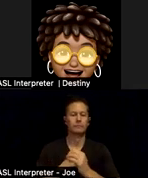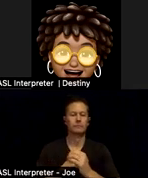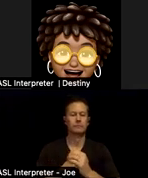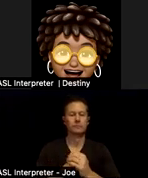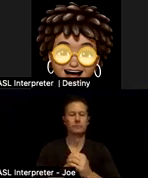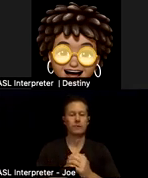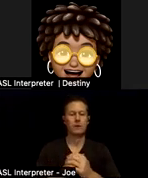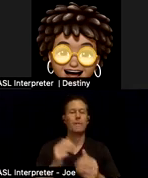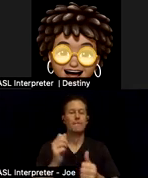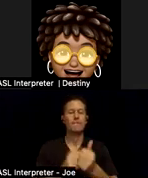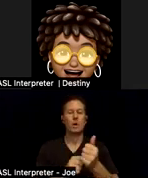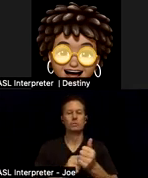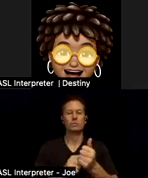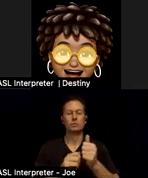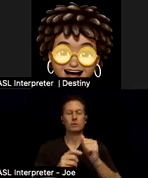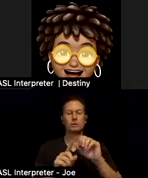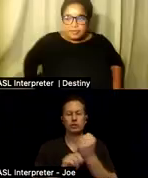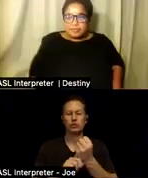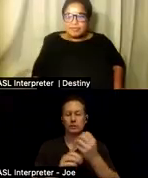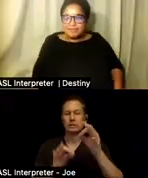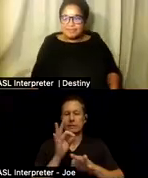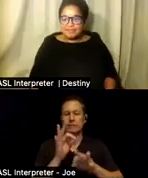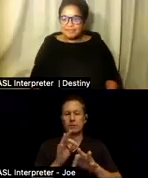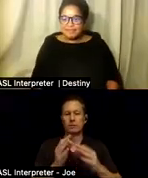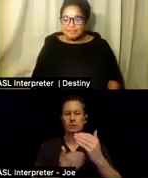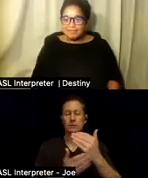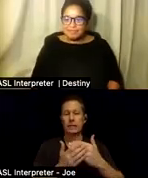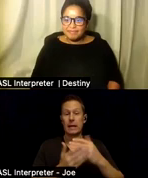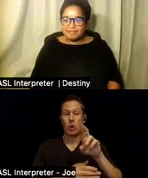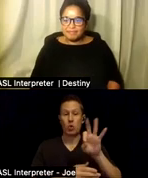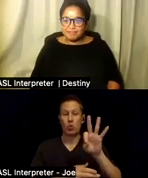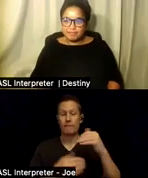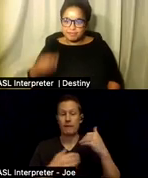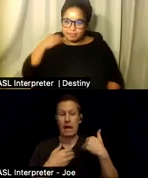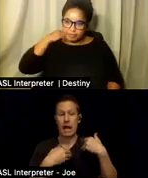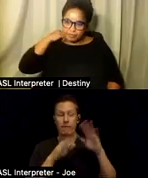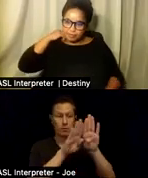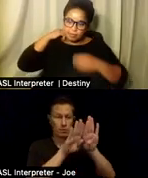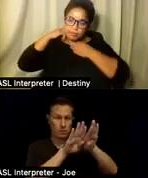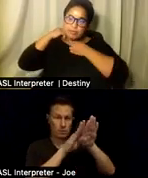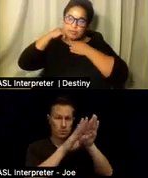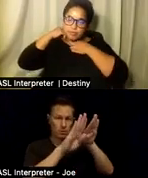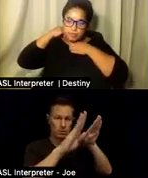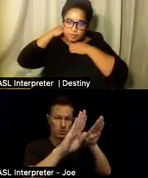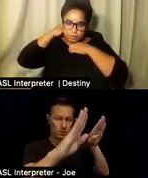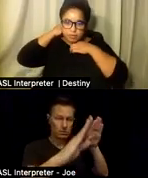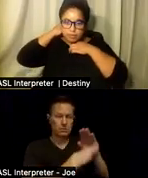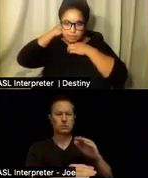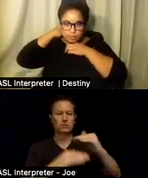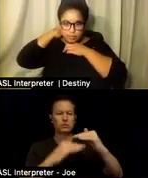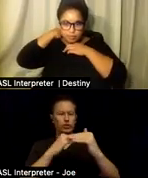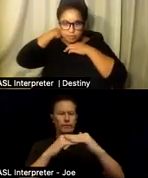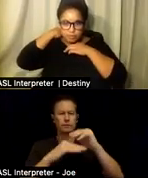simple. Some appliances, like new refrigerators, have a slightly beveled or uneven surface. It's definitely